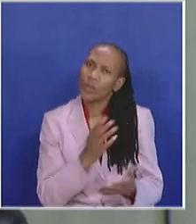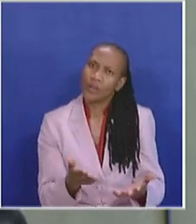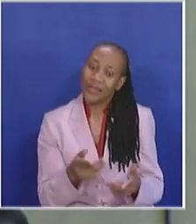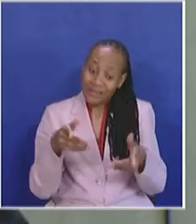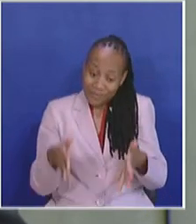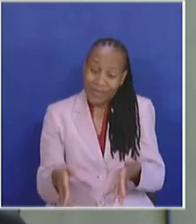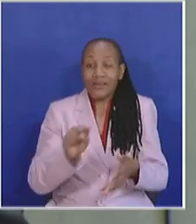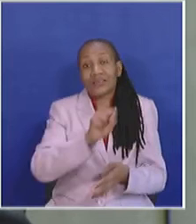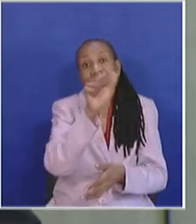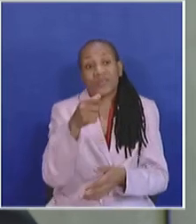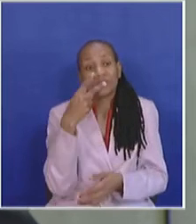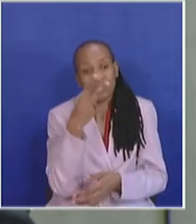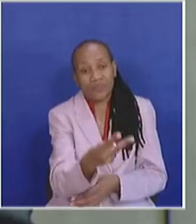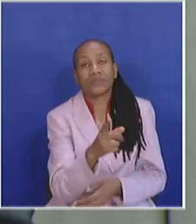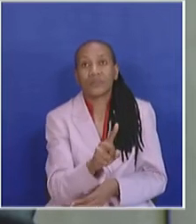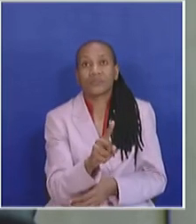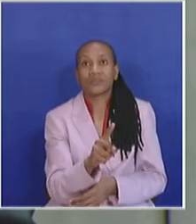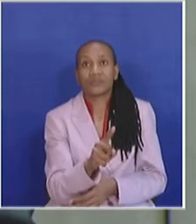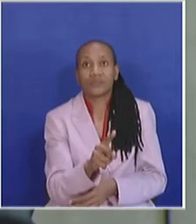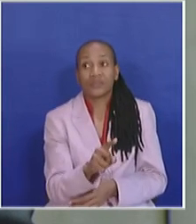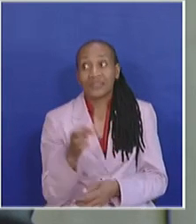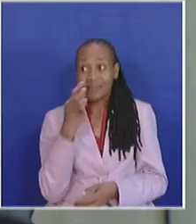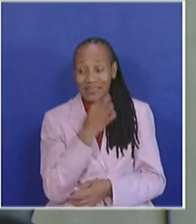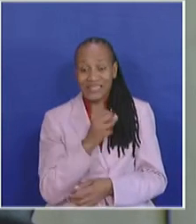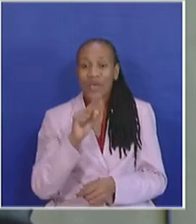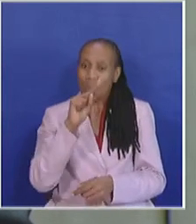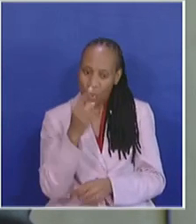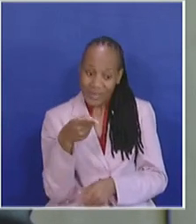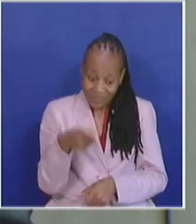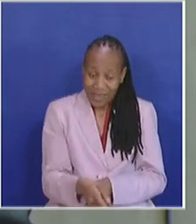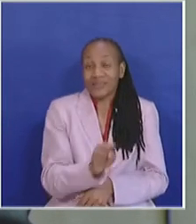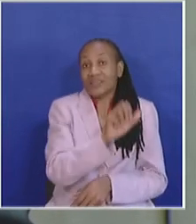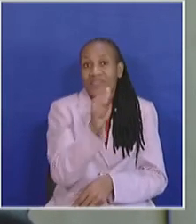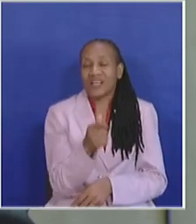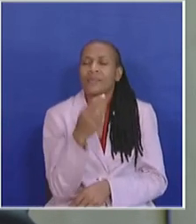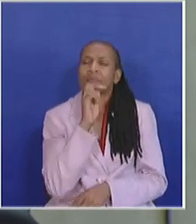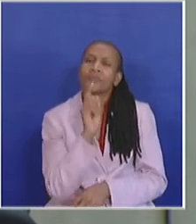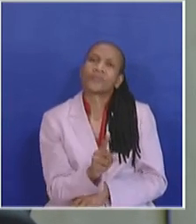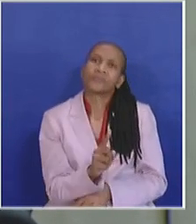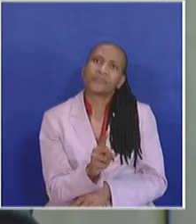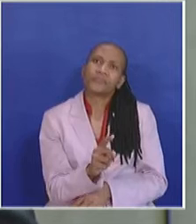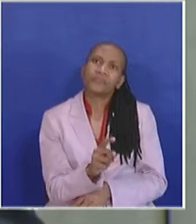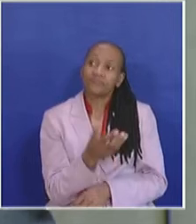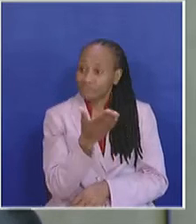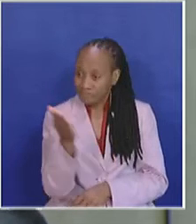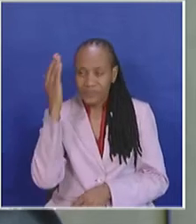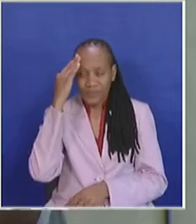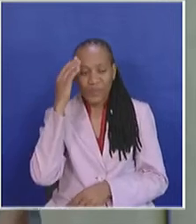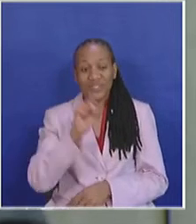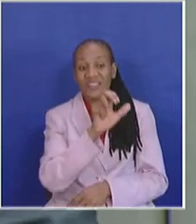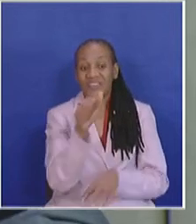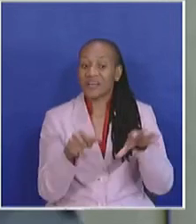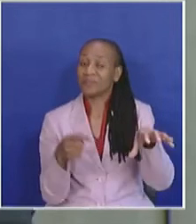South Africa where, obviously when I say only in South Africa, it's an understatement, because we all know that South Africa is